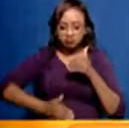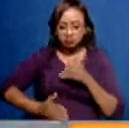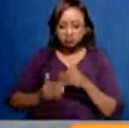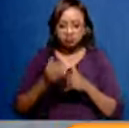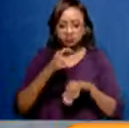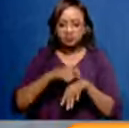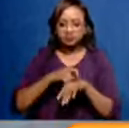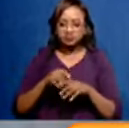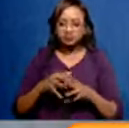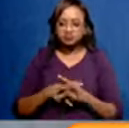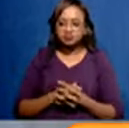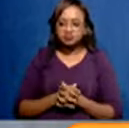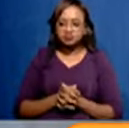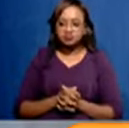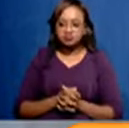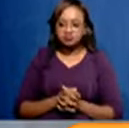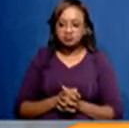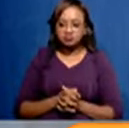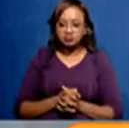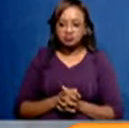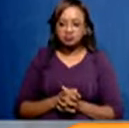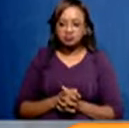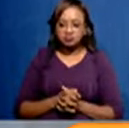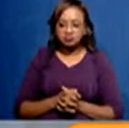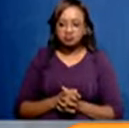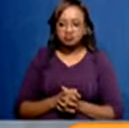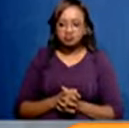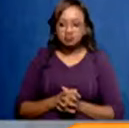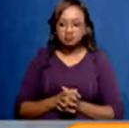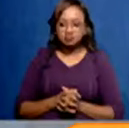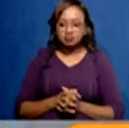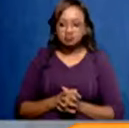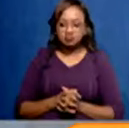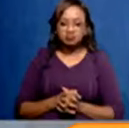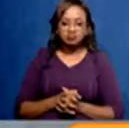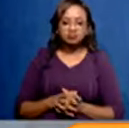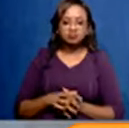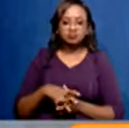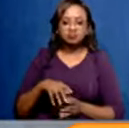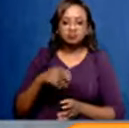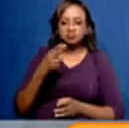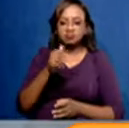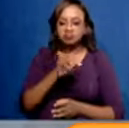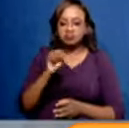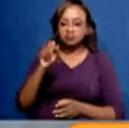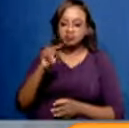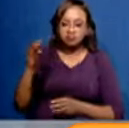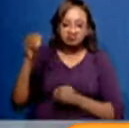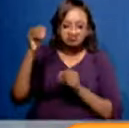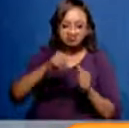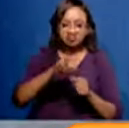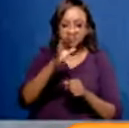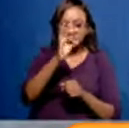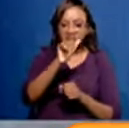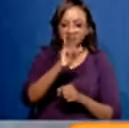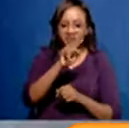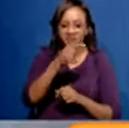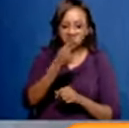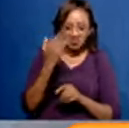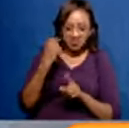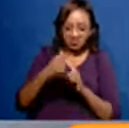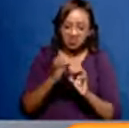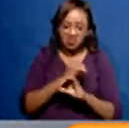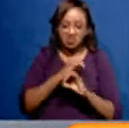Yeah, just a little side note on Sirfan Hassan. Mm-hmm. She wasn't able to beat Faith Kipyegon last year, you know. Indeed. That, each